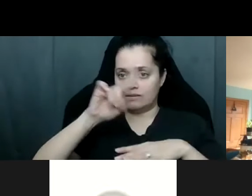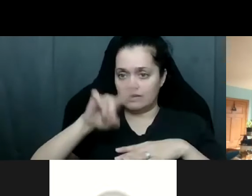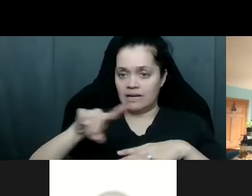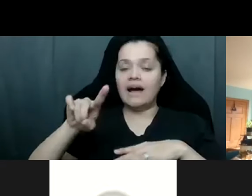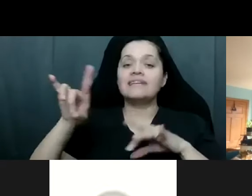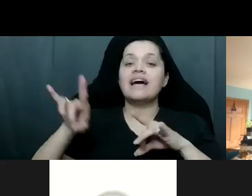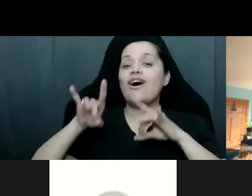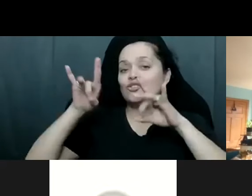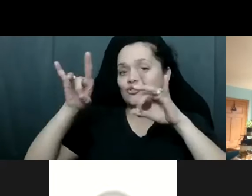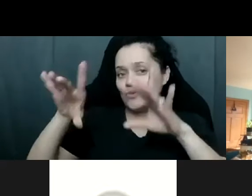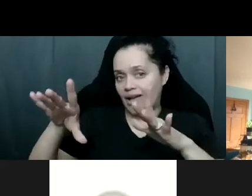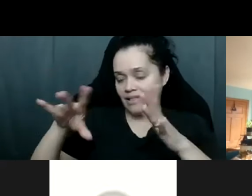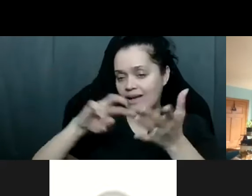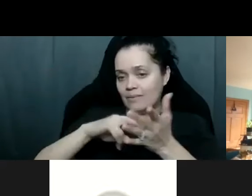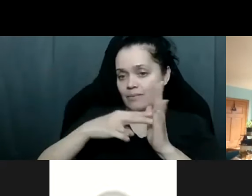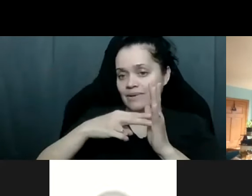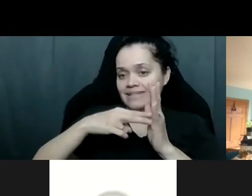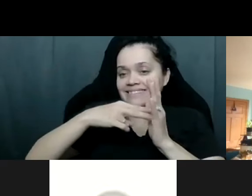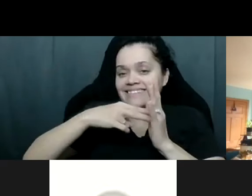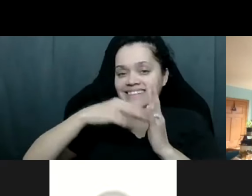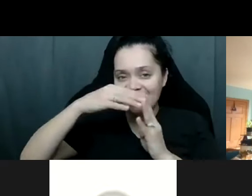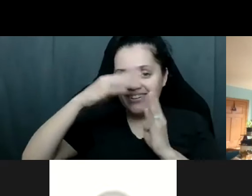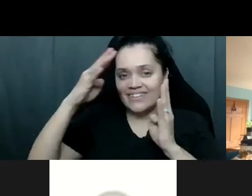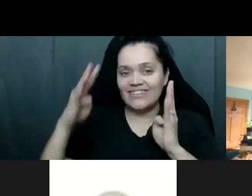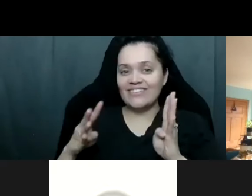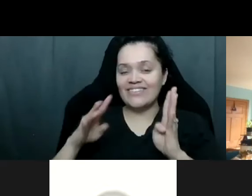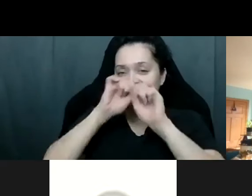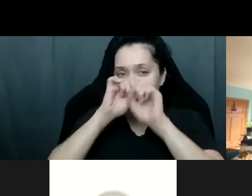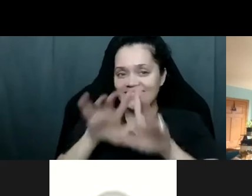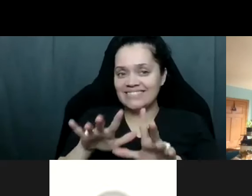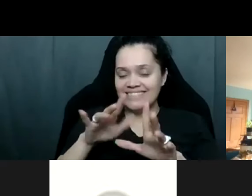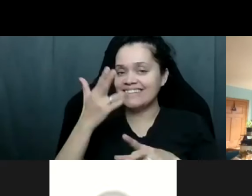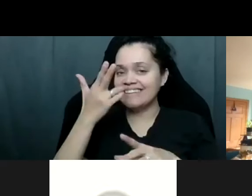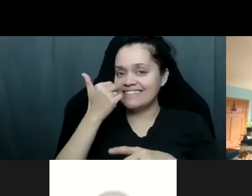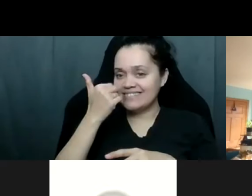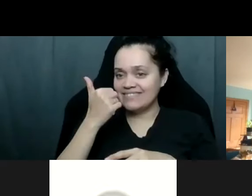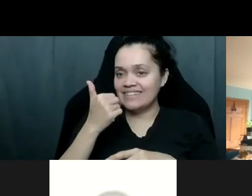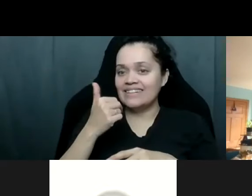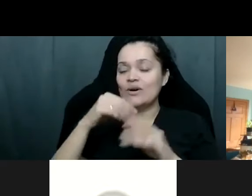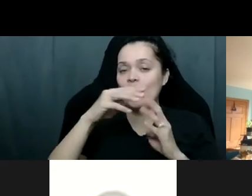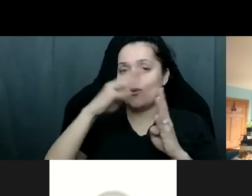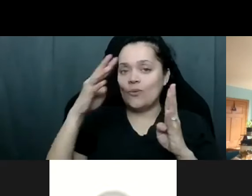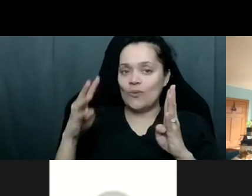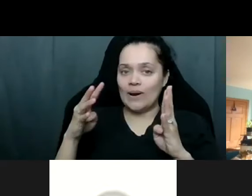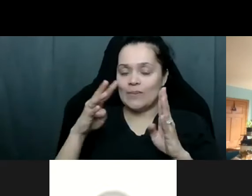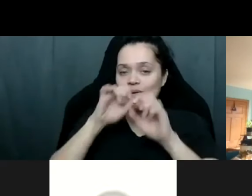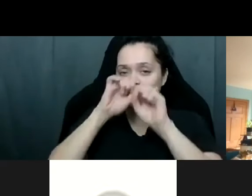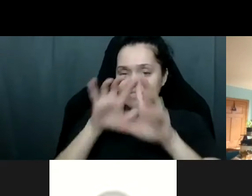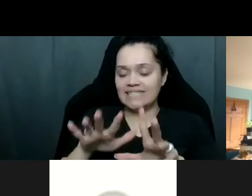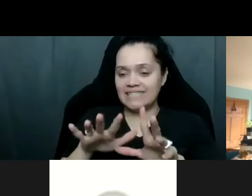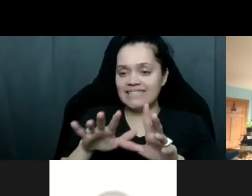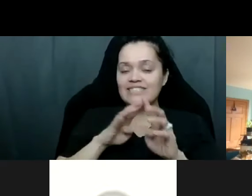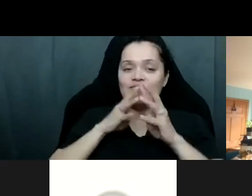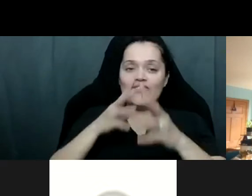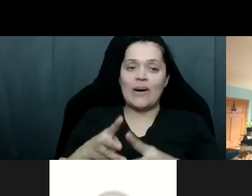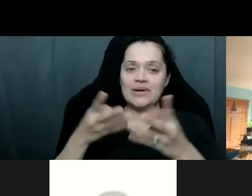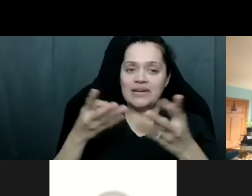Australia, and that means rainbow sneeze. Now, I think that's kind of a fun one. Rainbow sneeze is